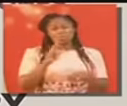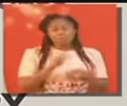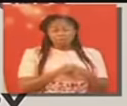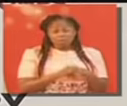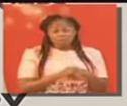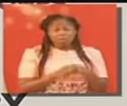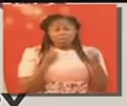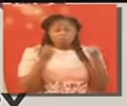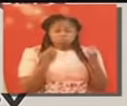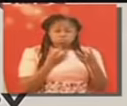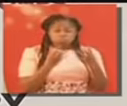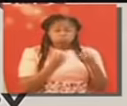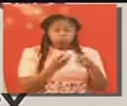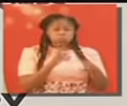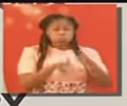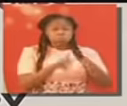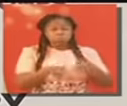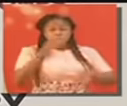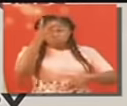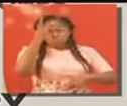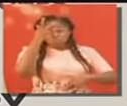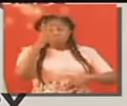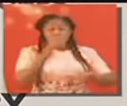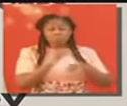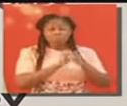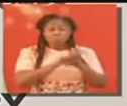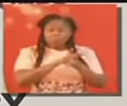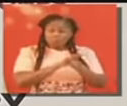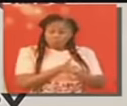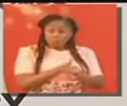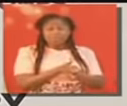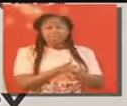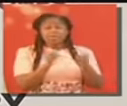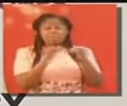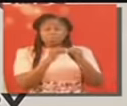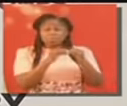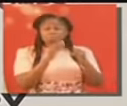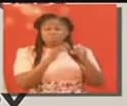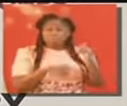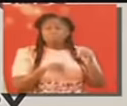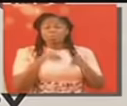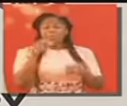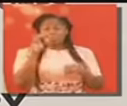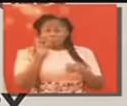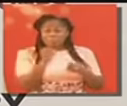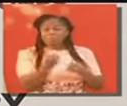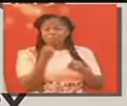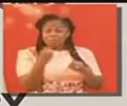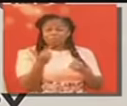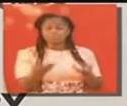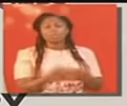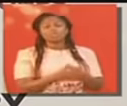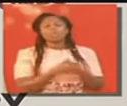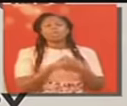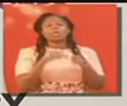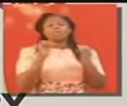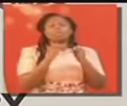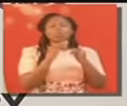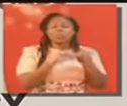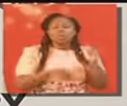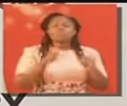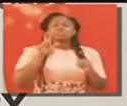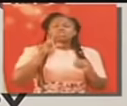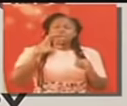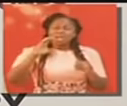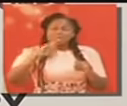34,788,605 cases globally. The daily average of 300,000 cases per day